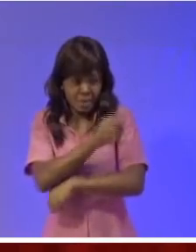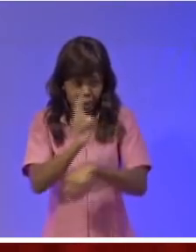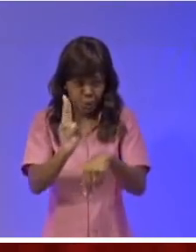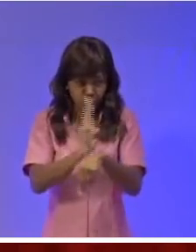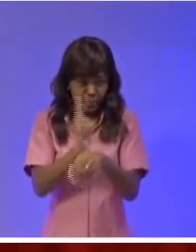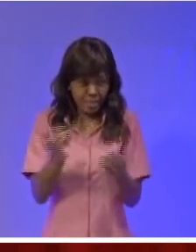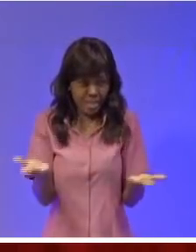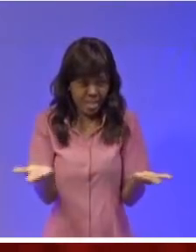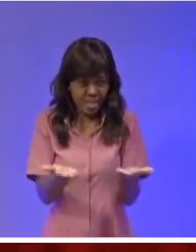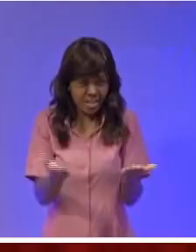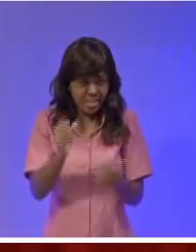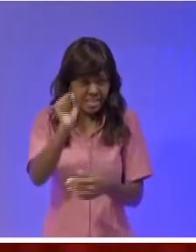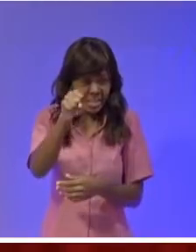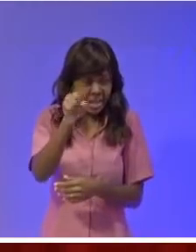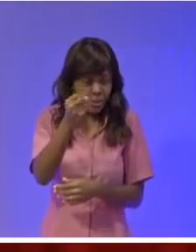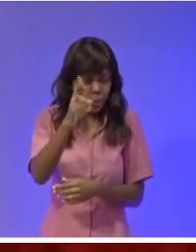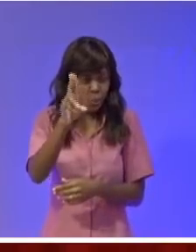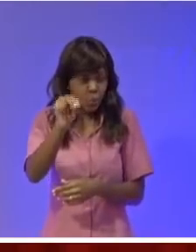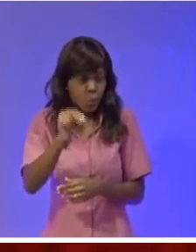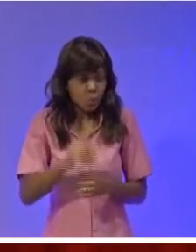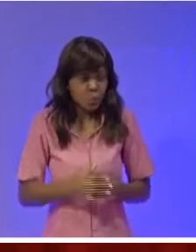CMO?